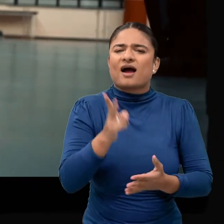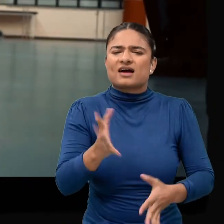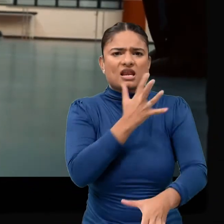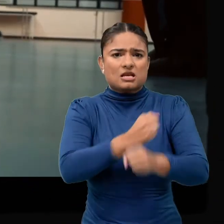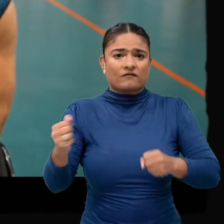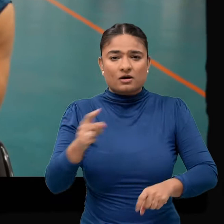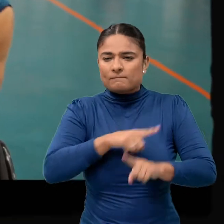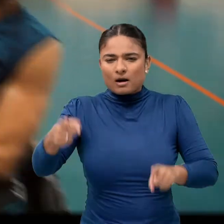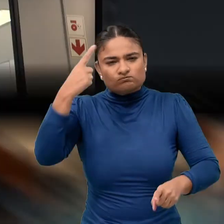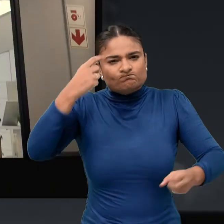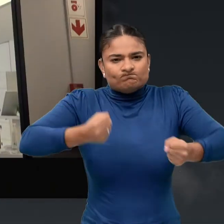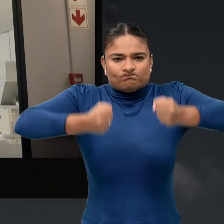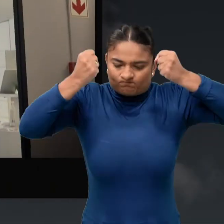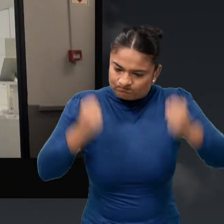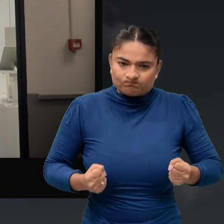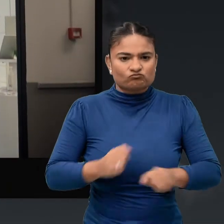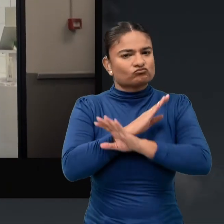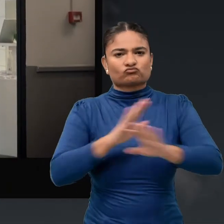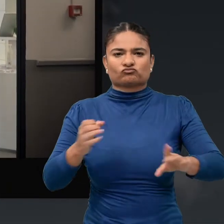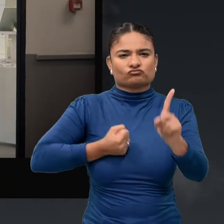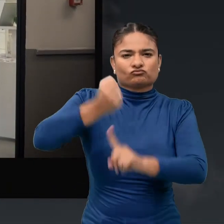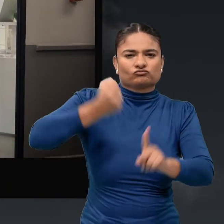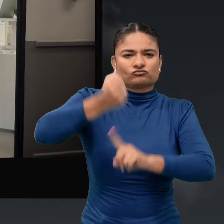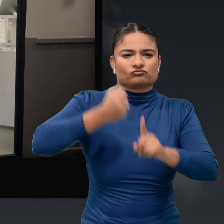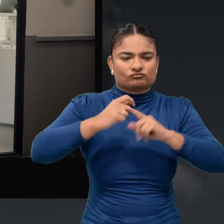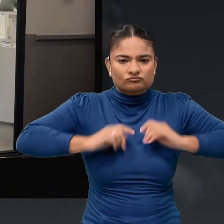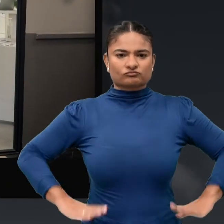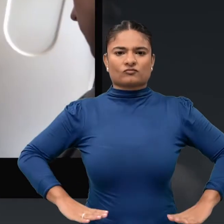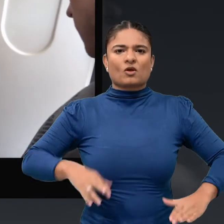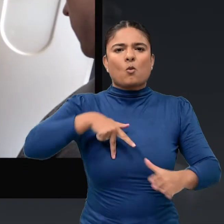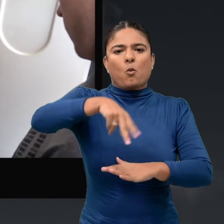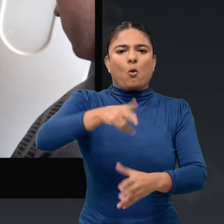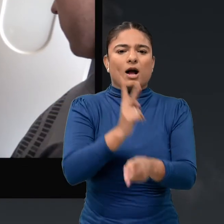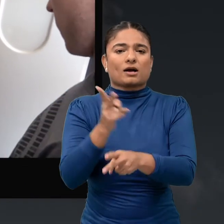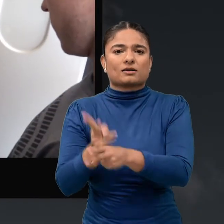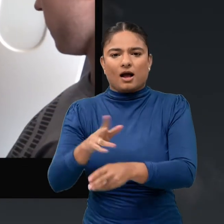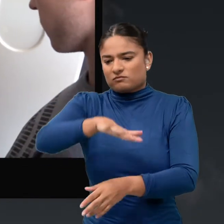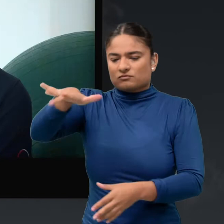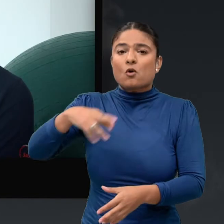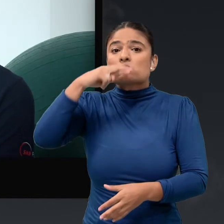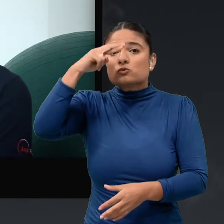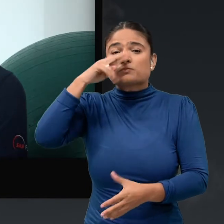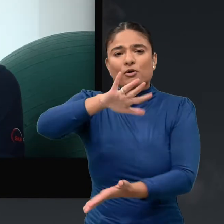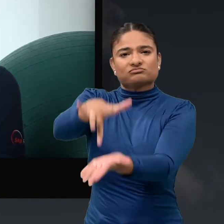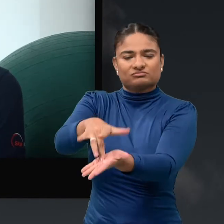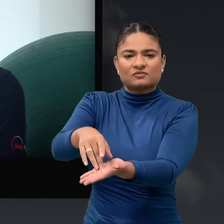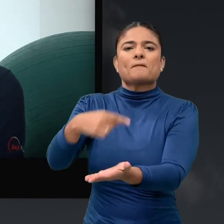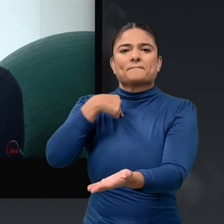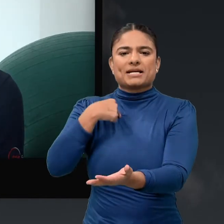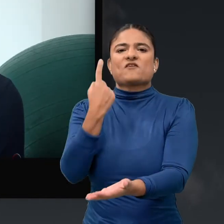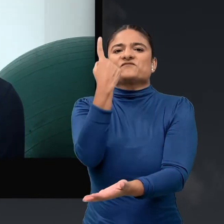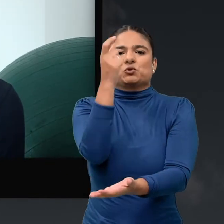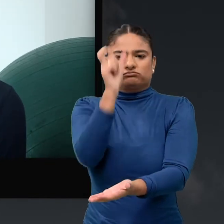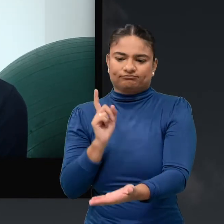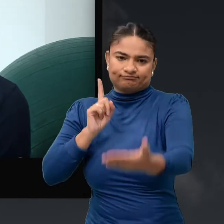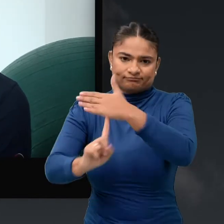never recover any further. The Walking with Brandon Foundation started up our Therapy and Beyond Centre here in Rondebosch. This is our